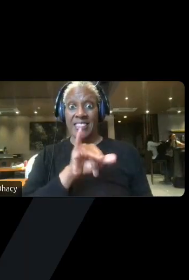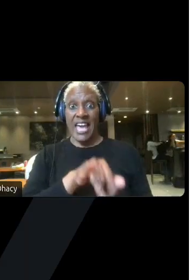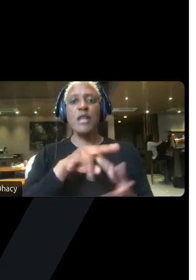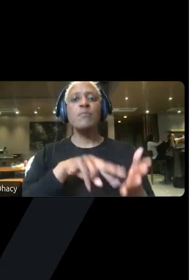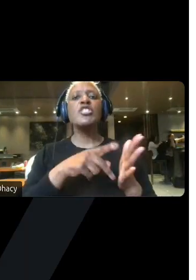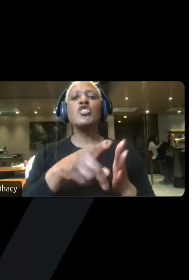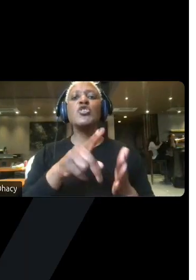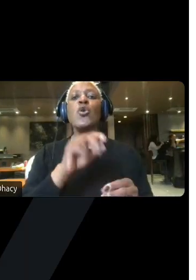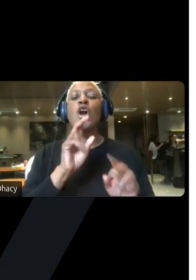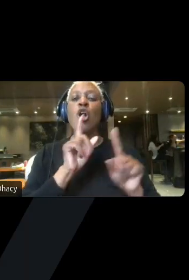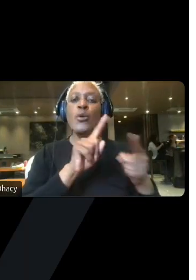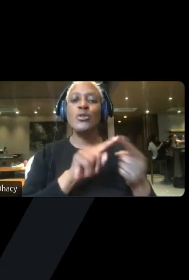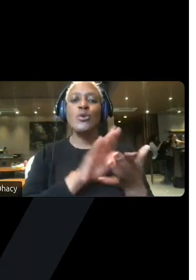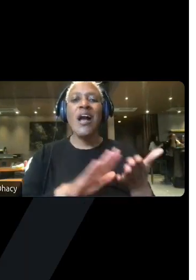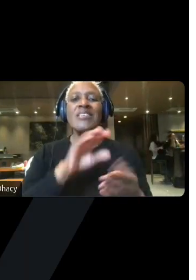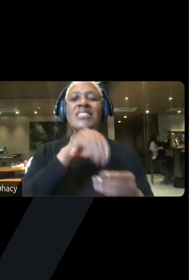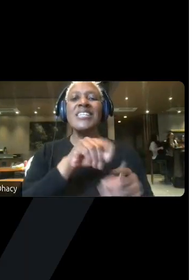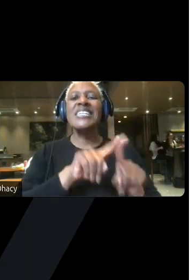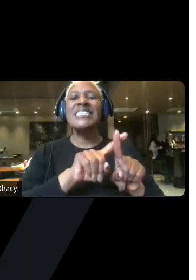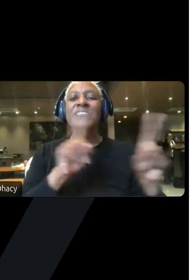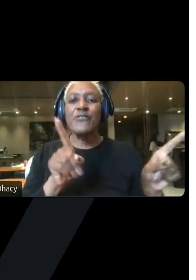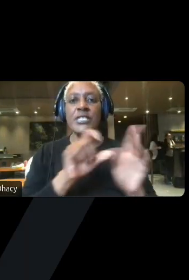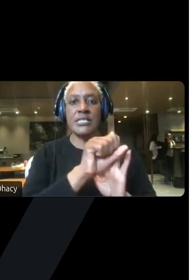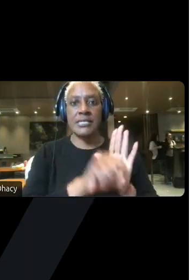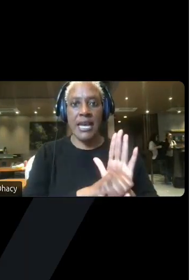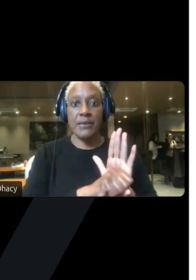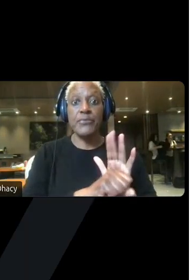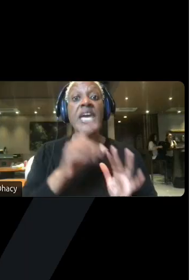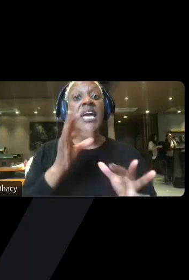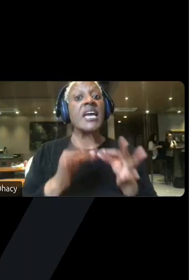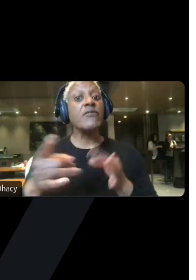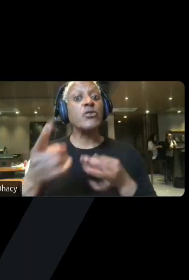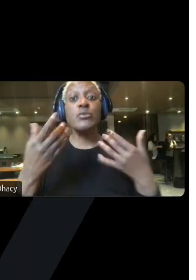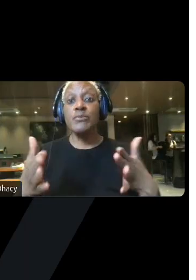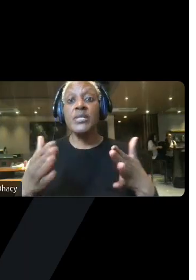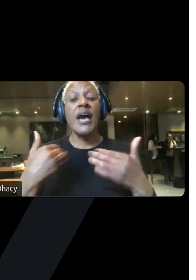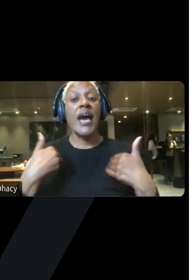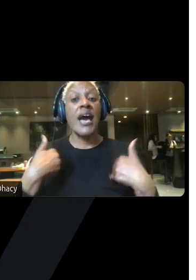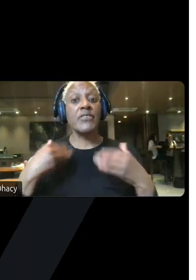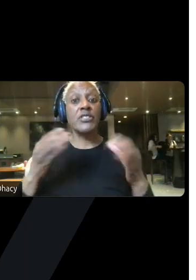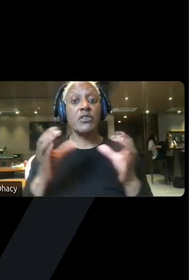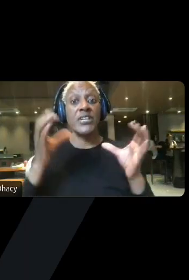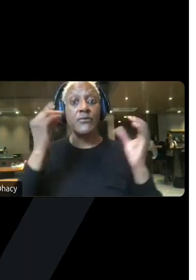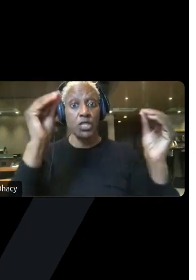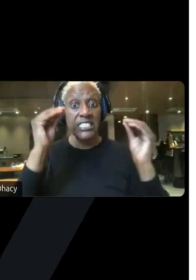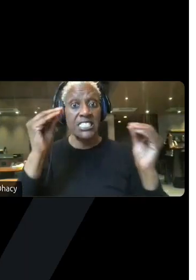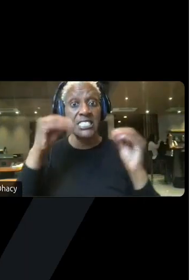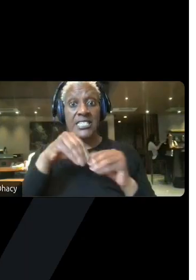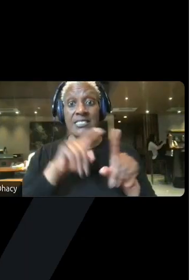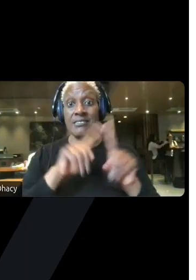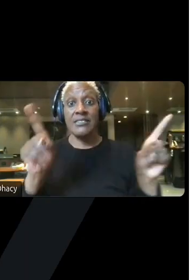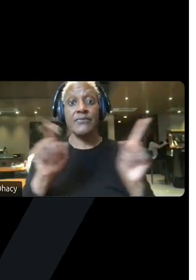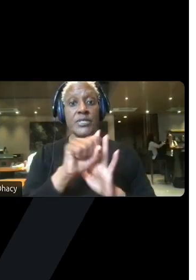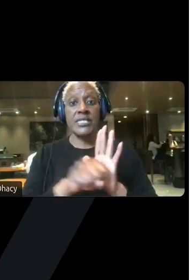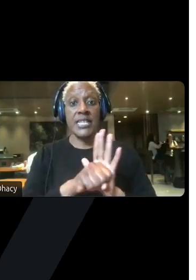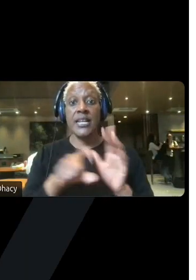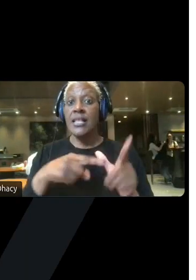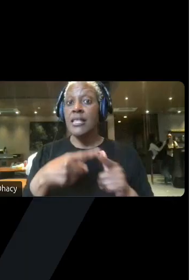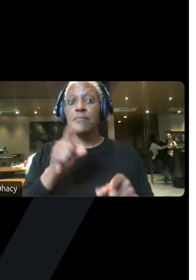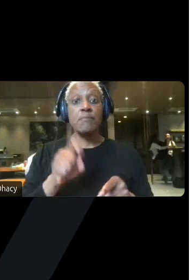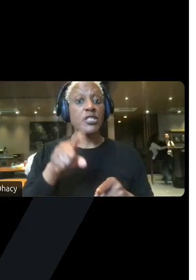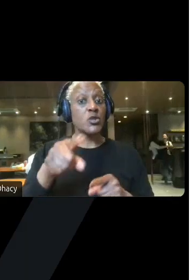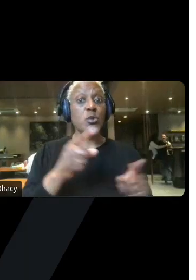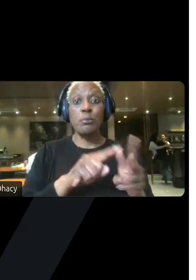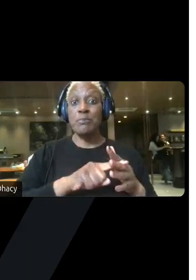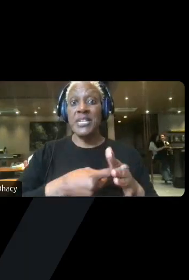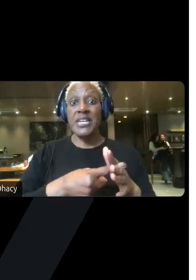or territory. For those who are certified to teach in another state, you should begin the process